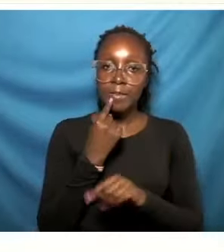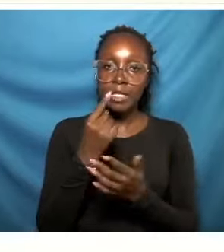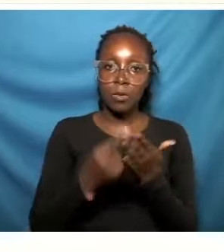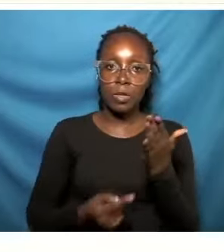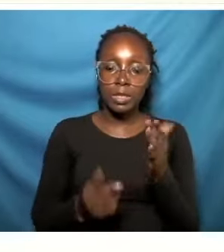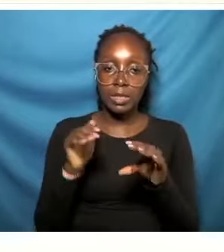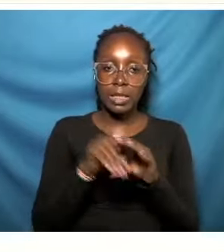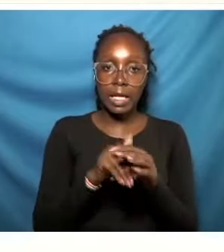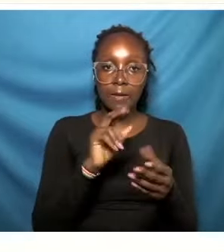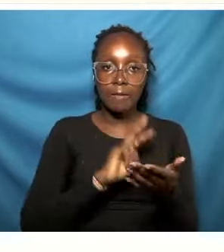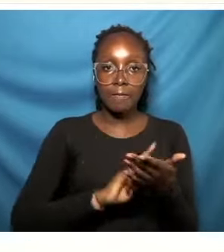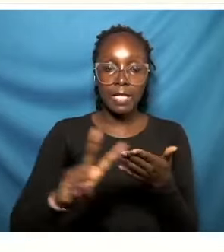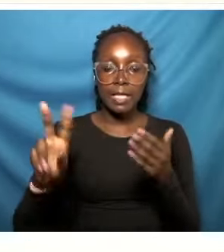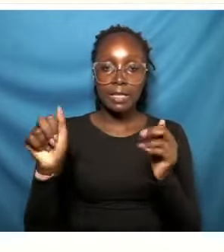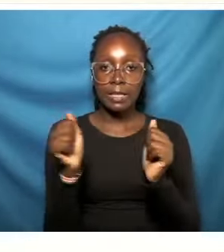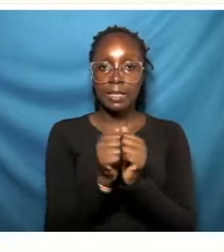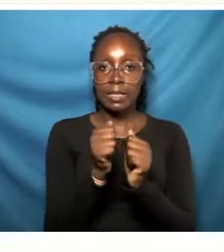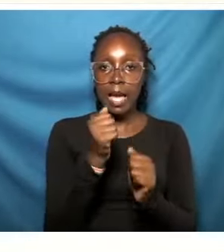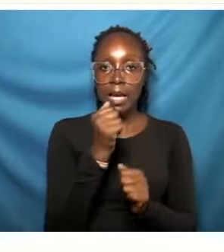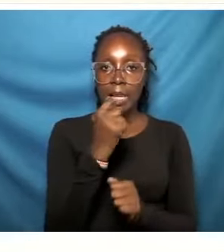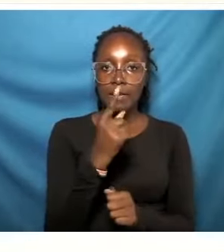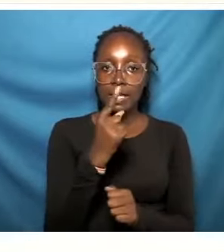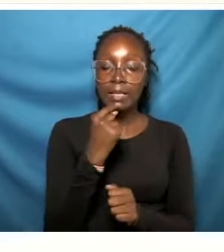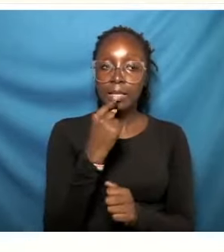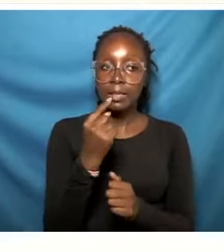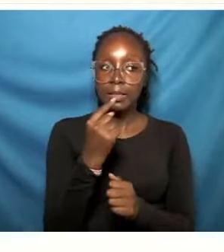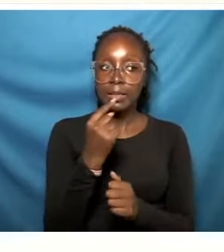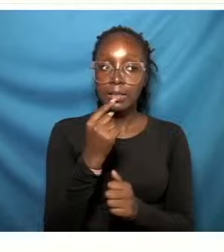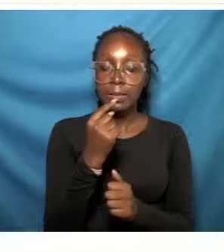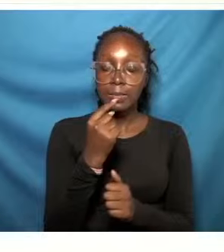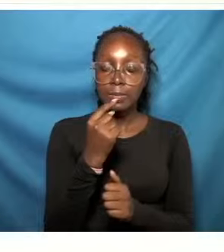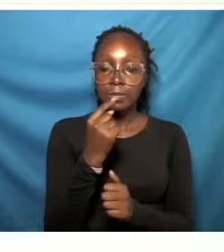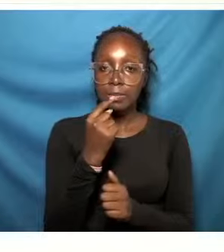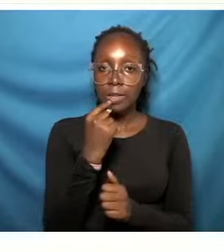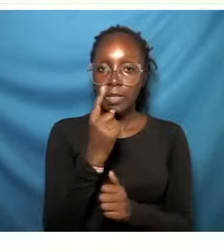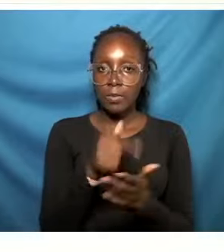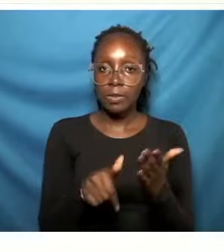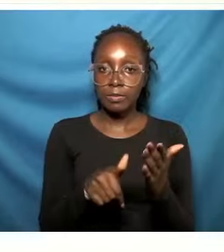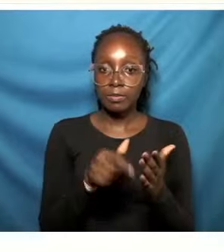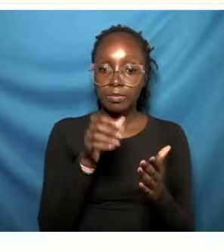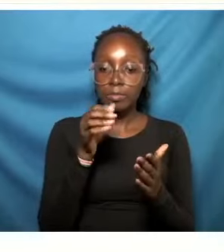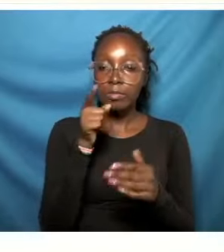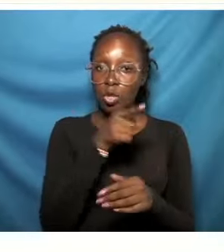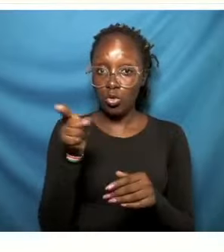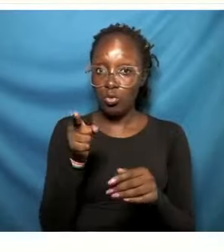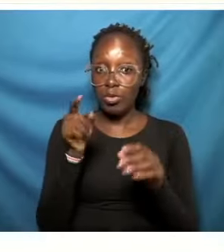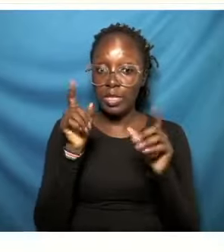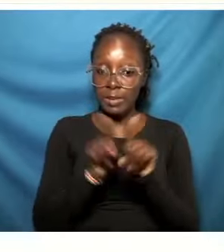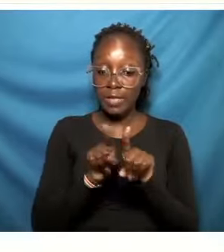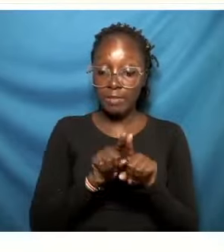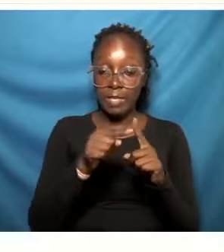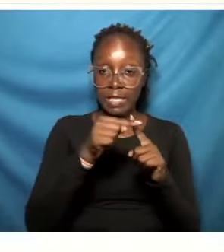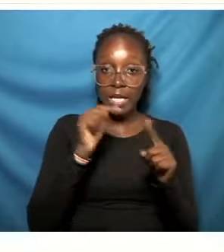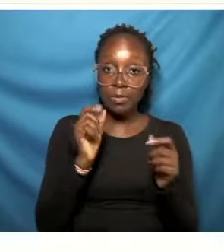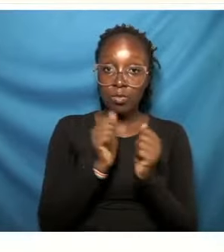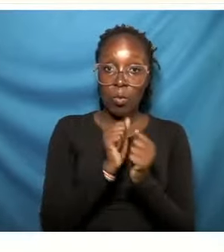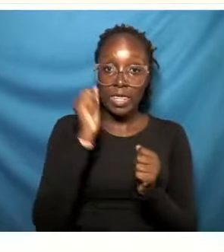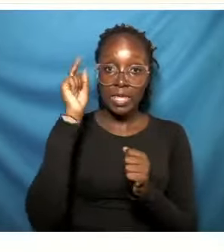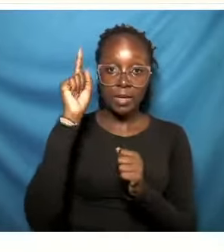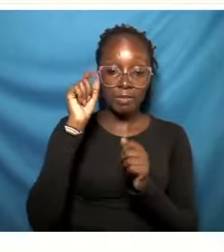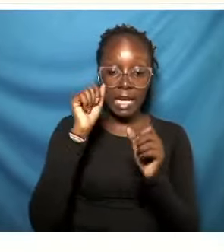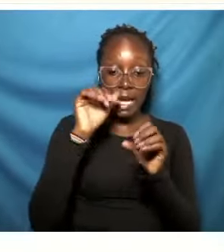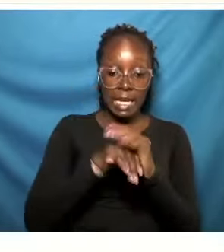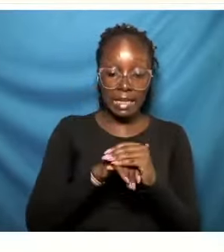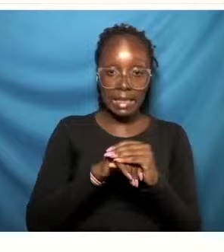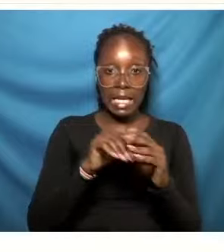verse 11, that if your hands are there, you also were circumcised with him, with a circumcision made